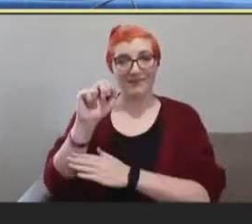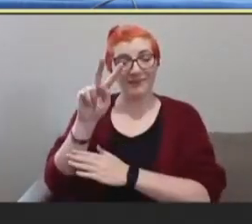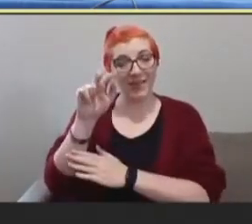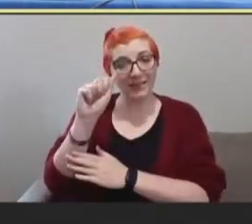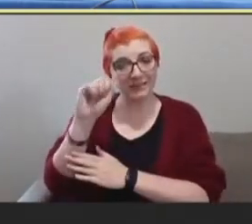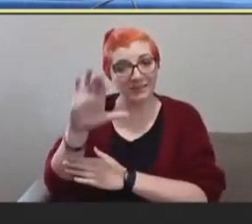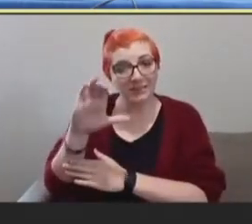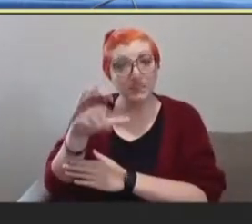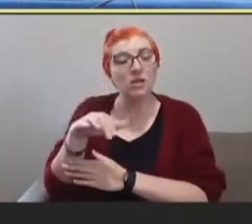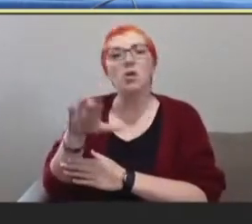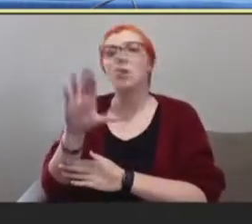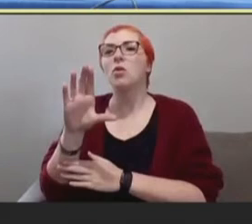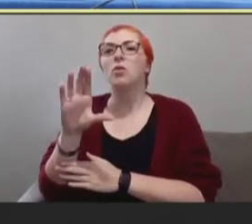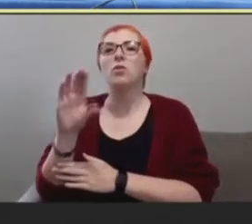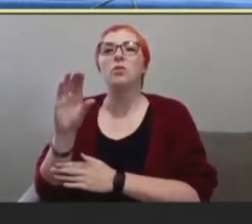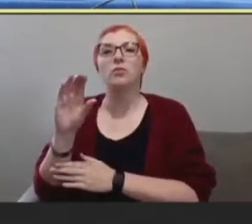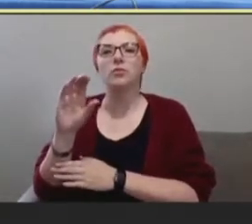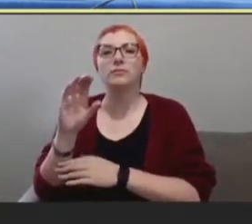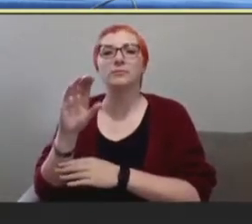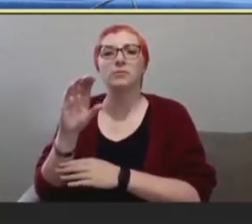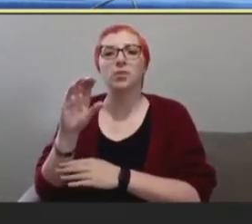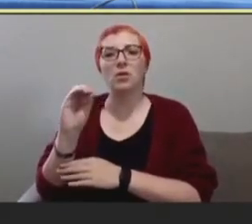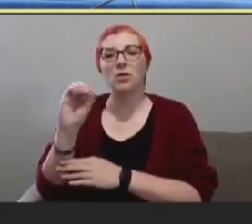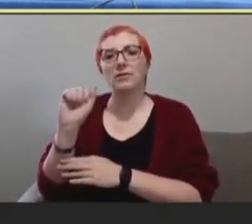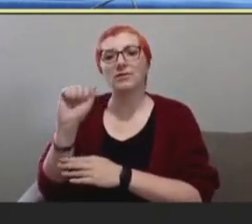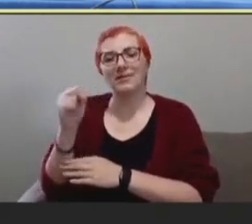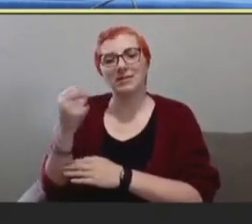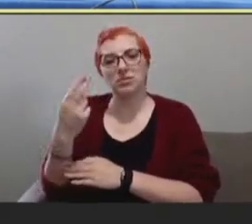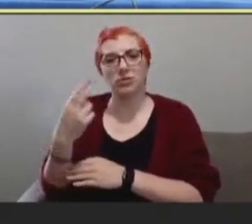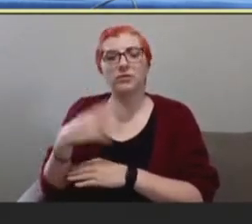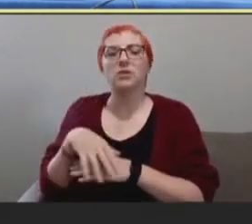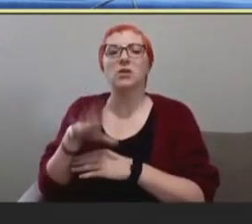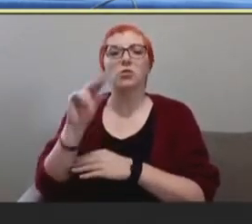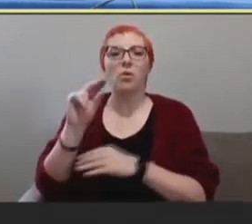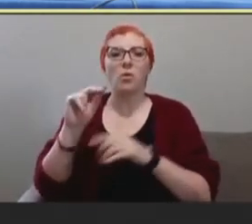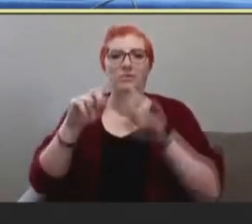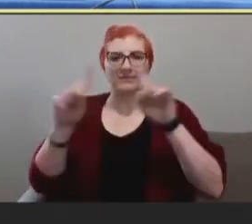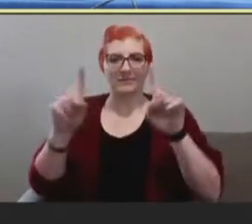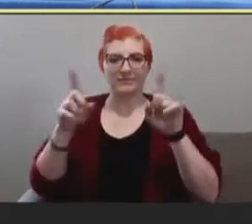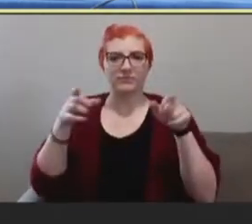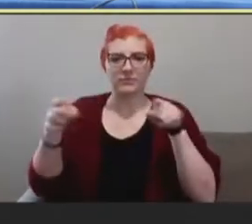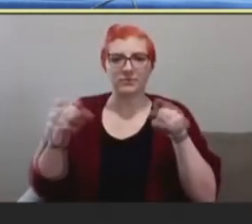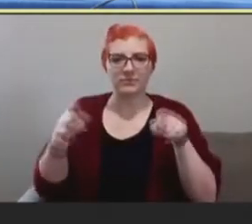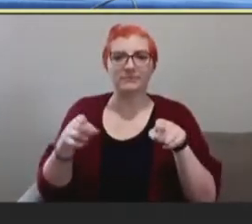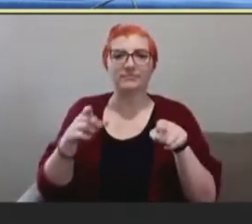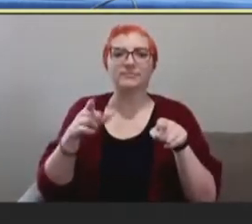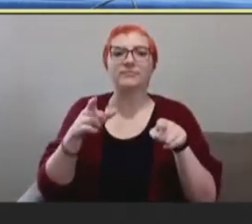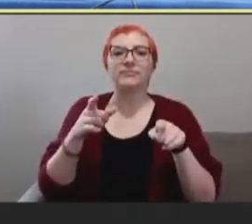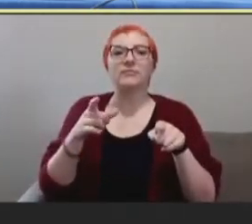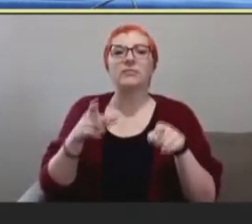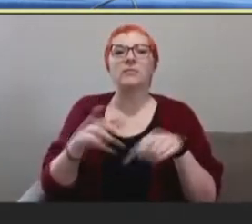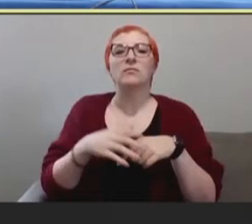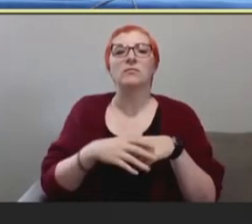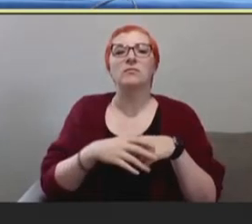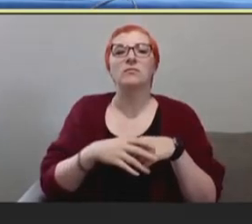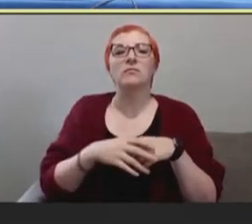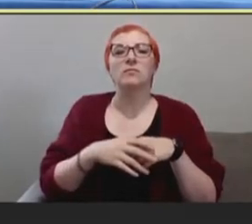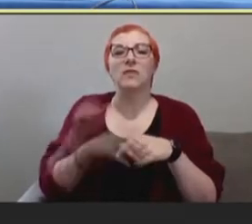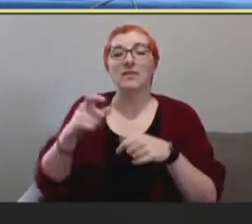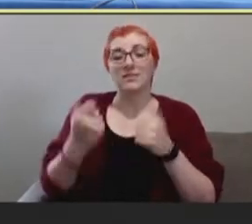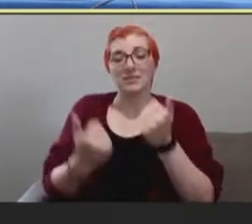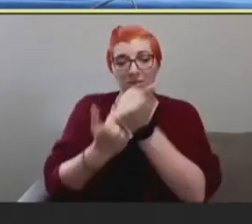Human Services. Mention of any products, processes, services, manufacturers, companies, or trademarks does not constitute its endorsement